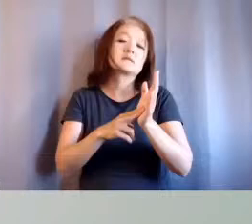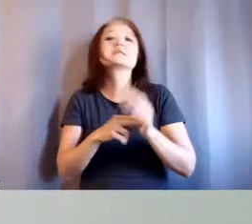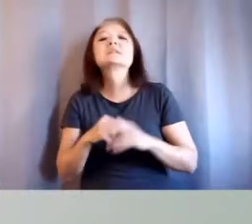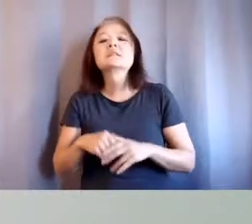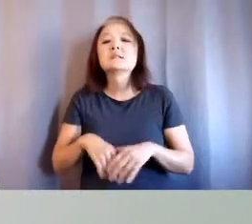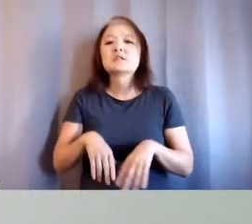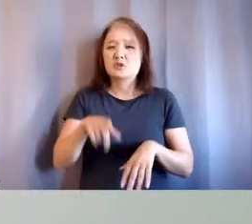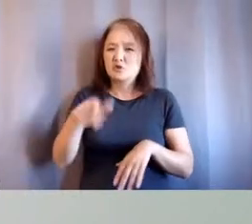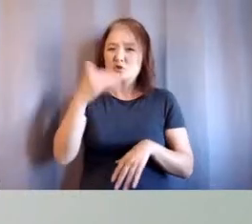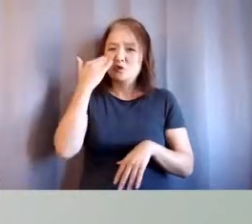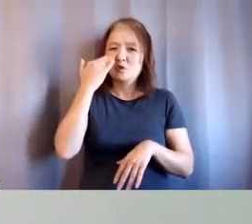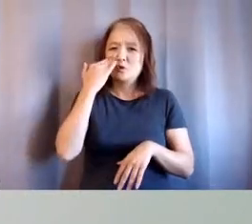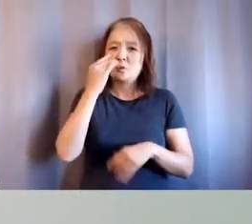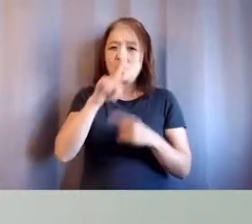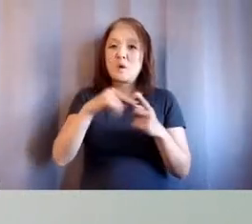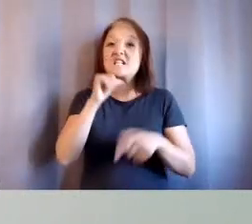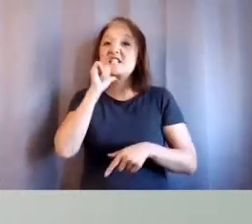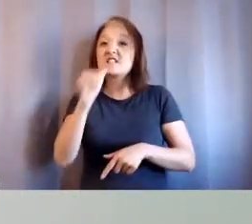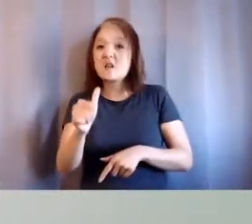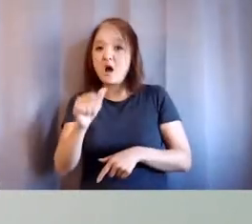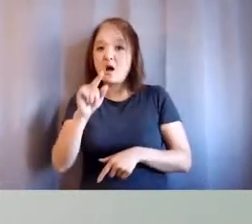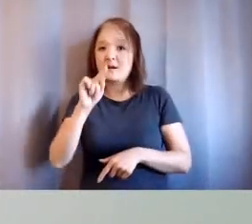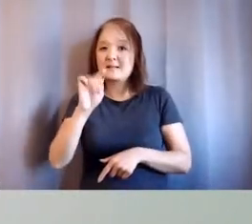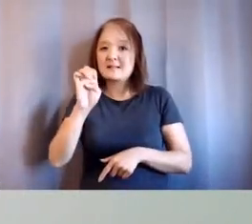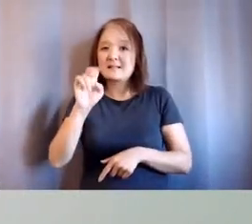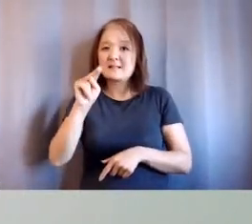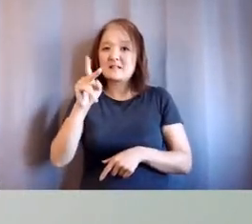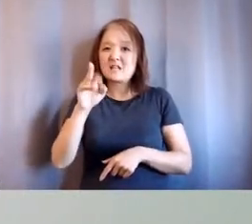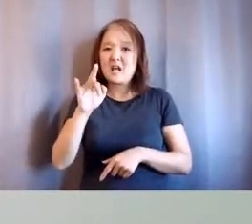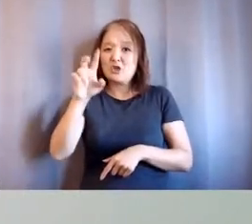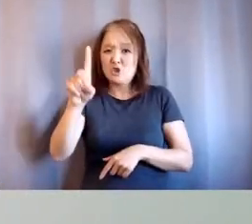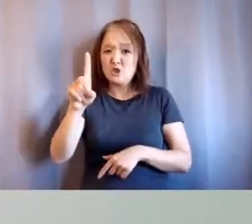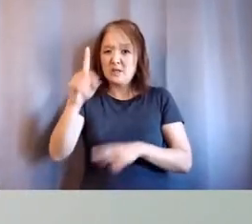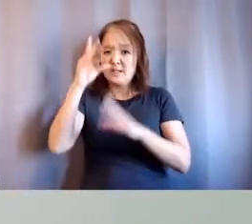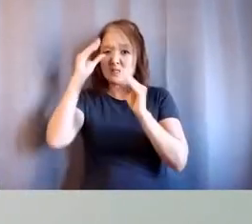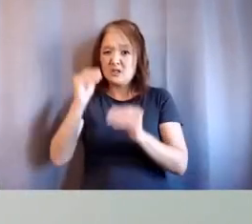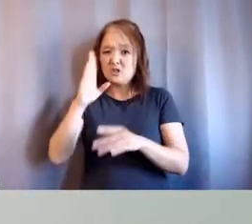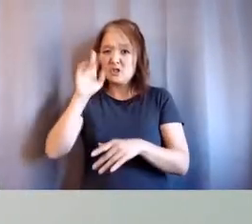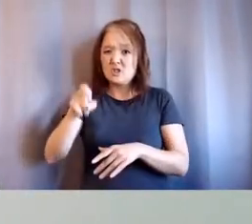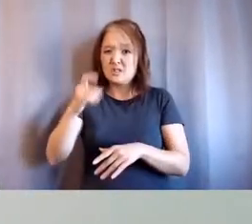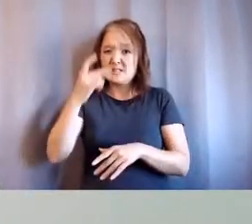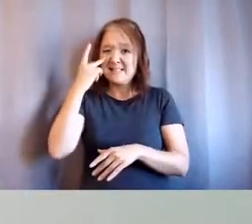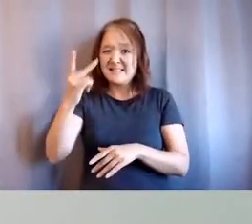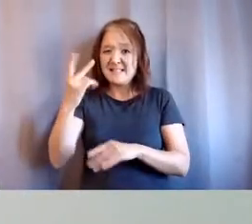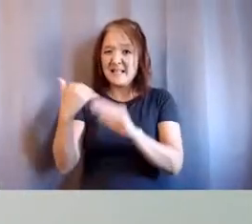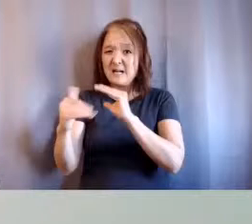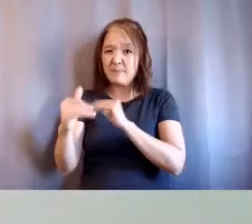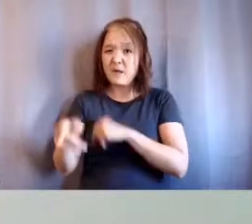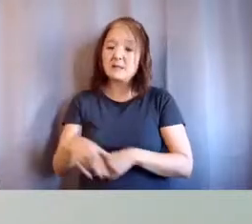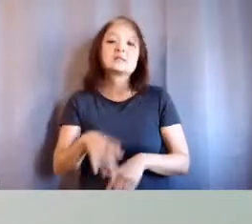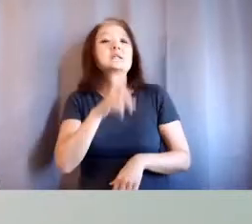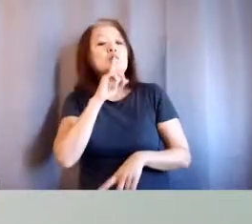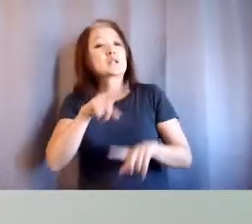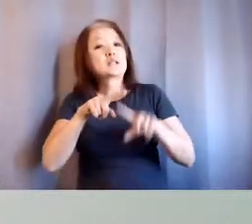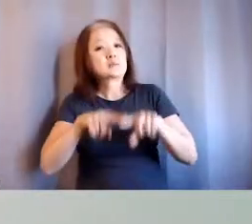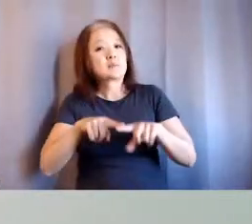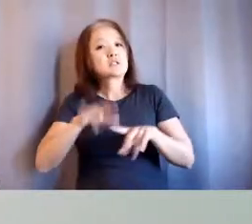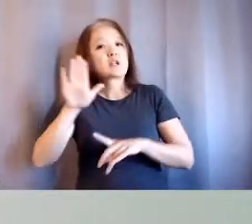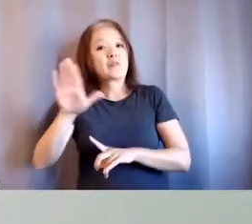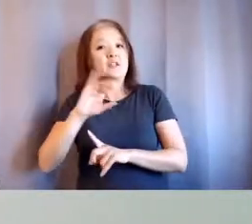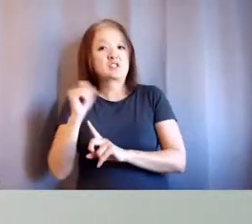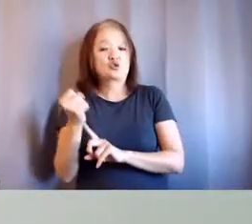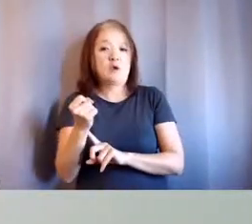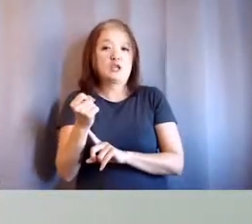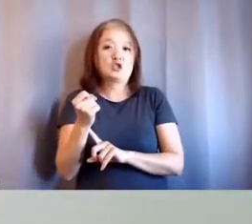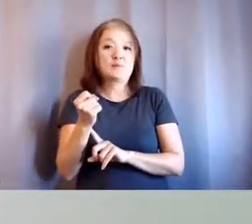know when non-tenured teachers should expect to see them in their mail? It really depends on their situation, right? So